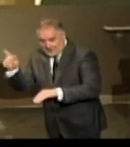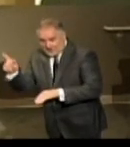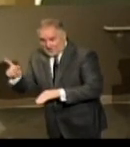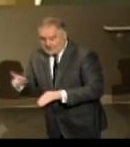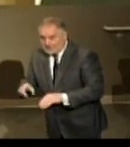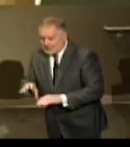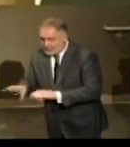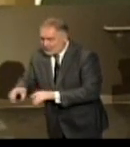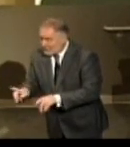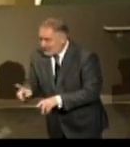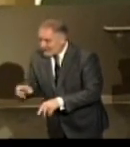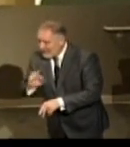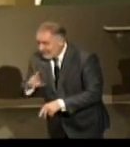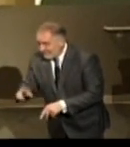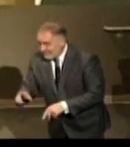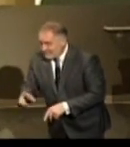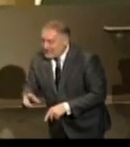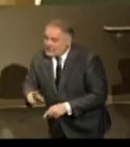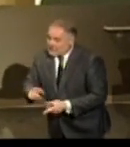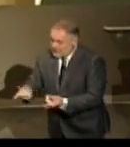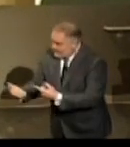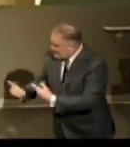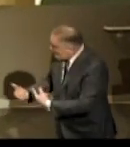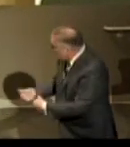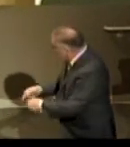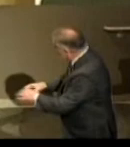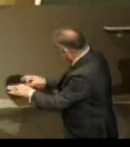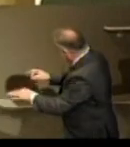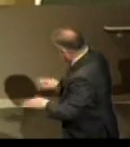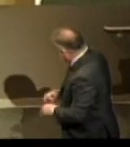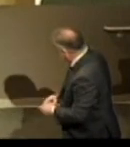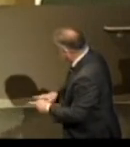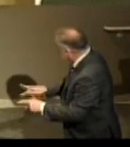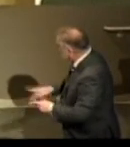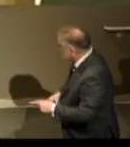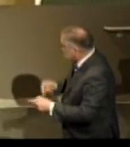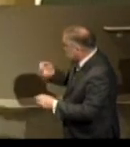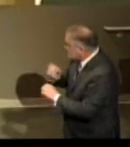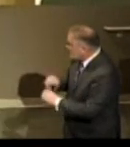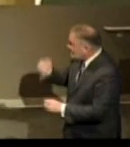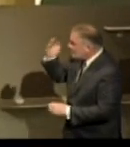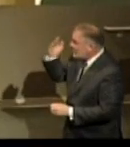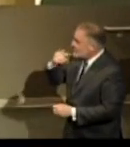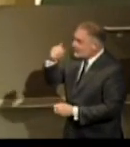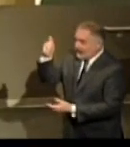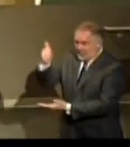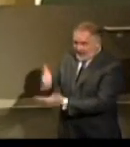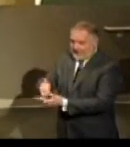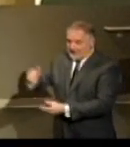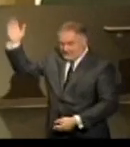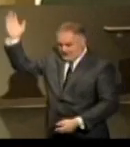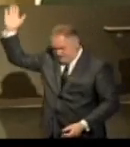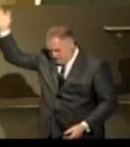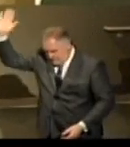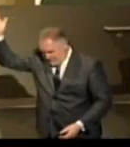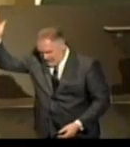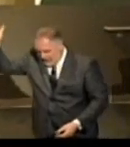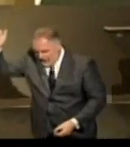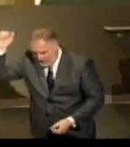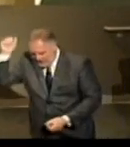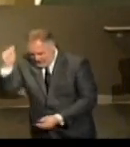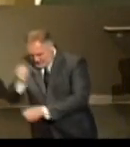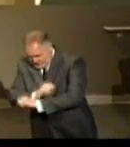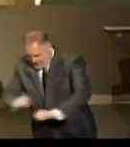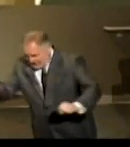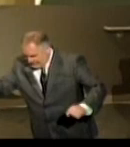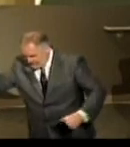come forward, find you a place to sit on the bench here somewhere. Let me ask you a question. If you're saved, you know it. Raise your hand, say amen with me. I'm not going to look back. Raise your hand, say amen with